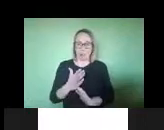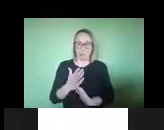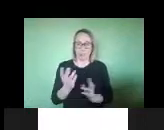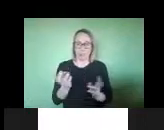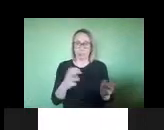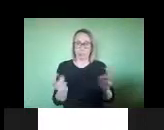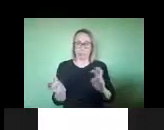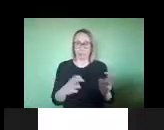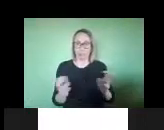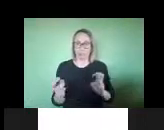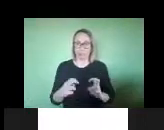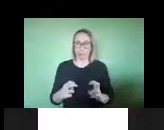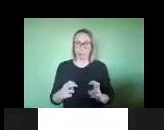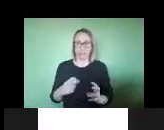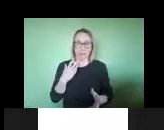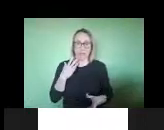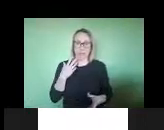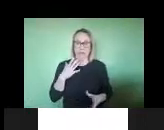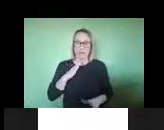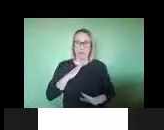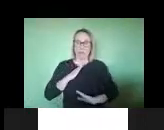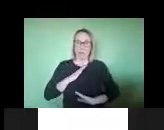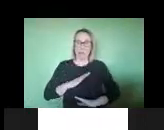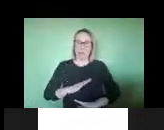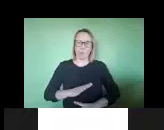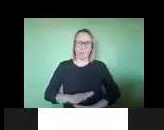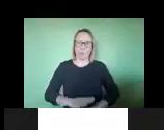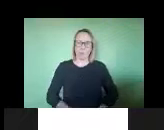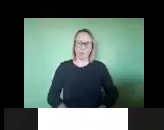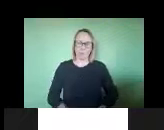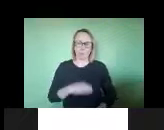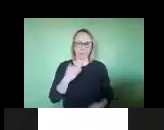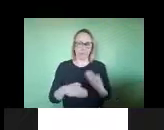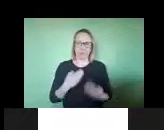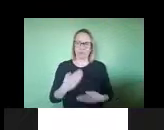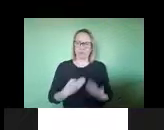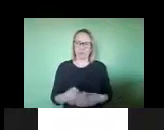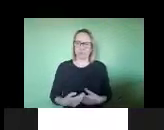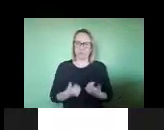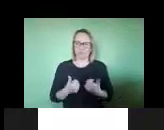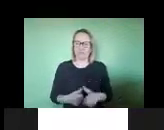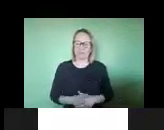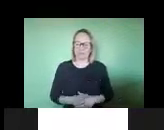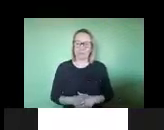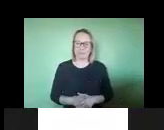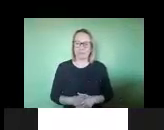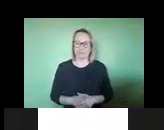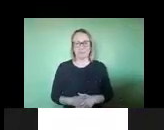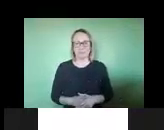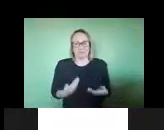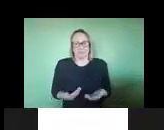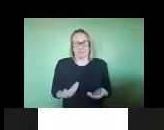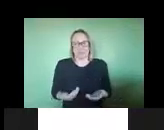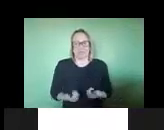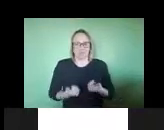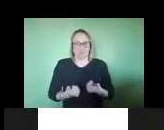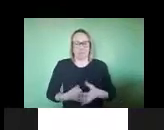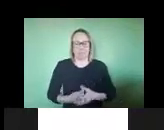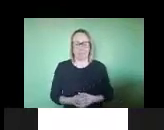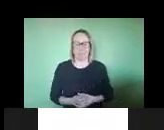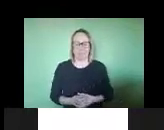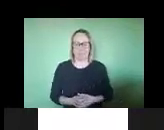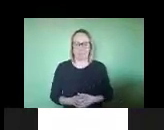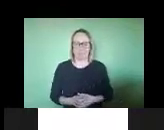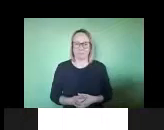then kind of I just started to relax and just get into the way of doing it. And now it just, you kind of got on with it and do it. And